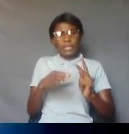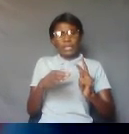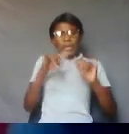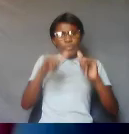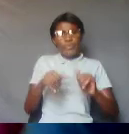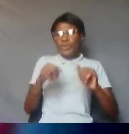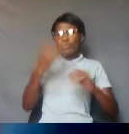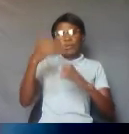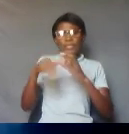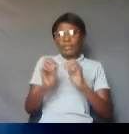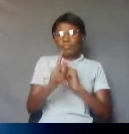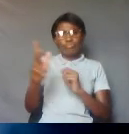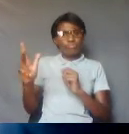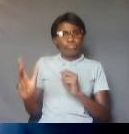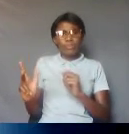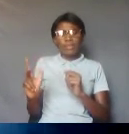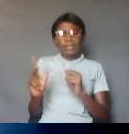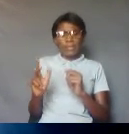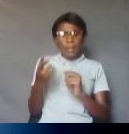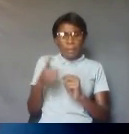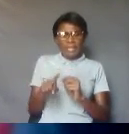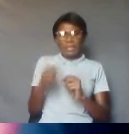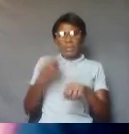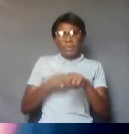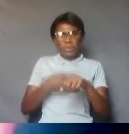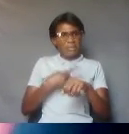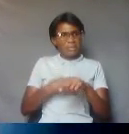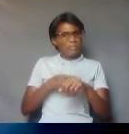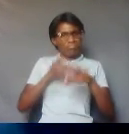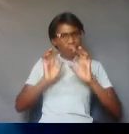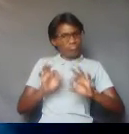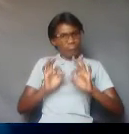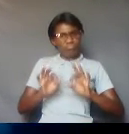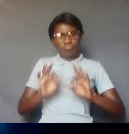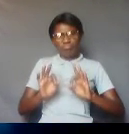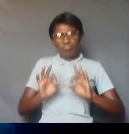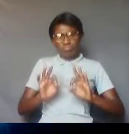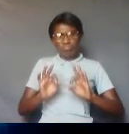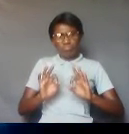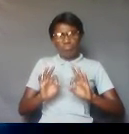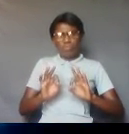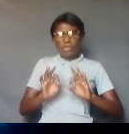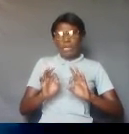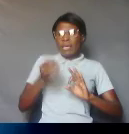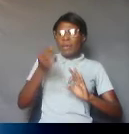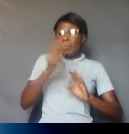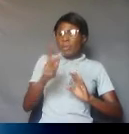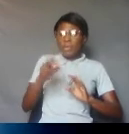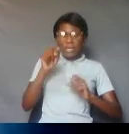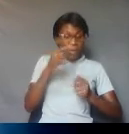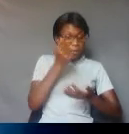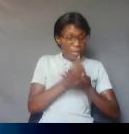to sit and beg, for them to be out of the economic sphere, which also begins to touch on also